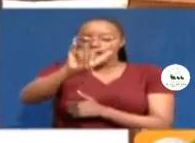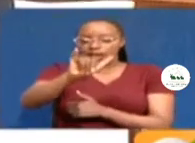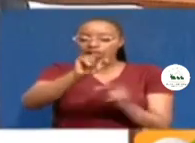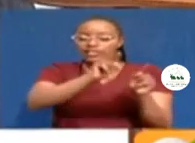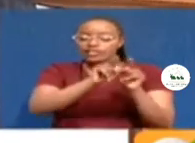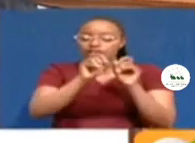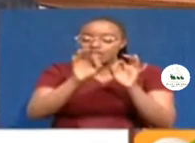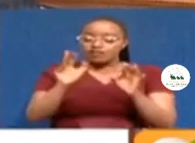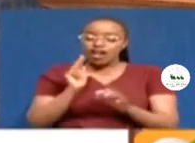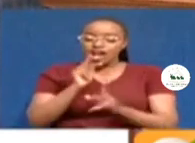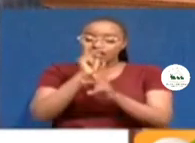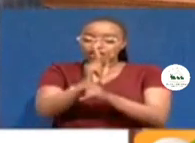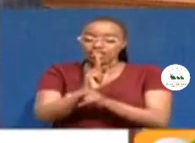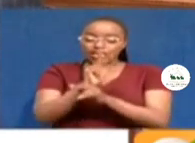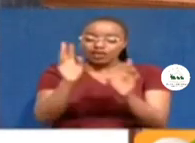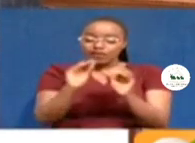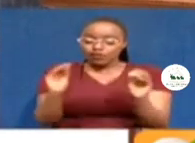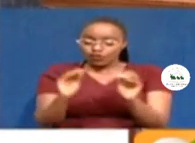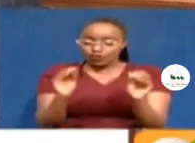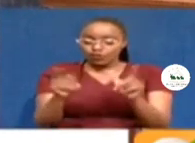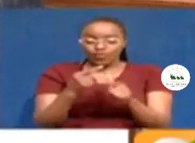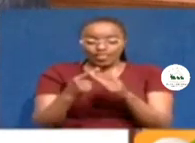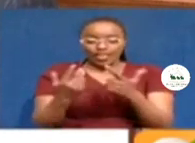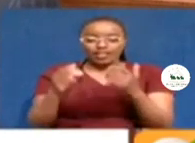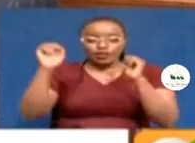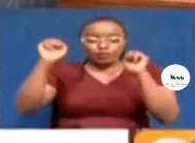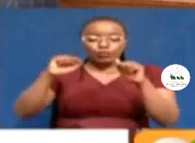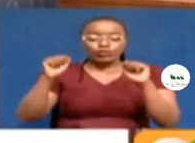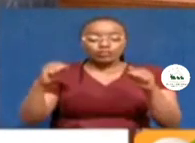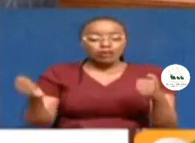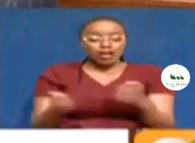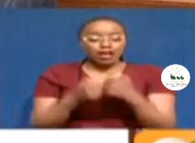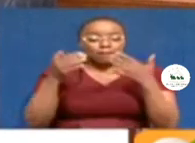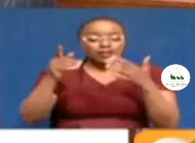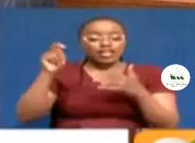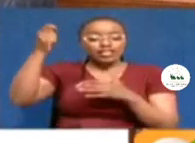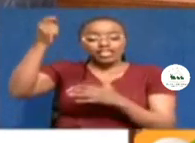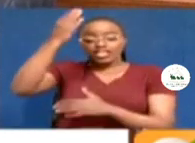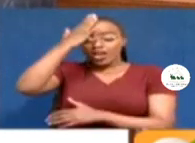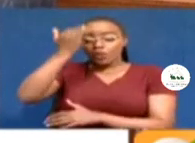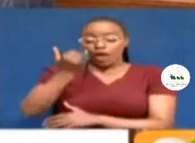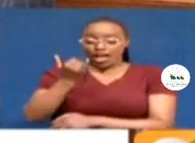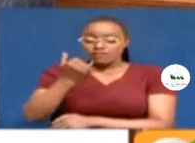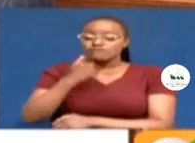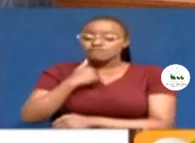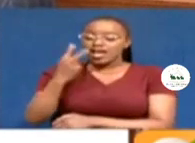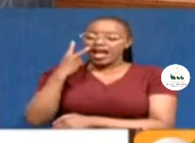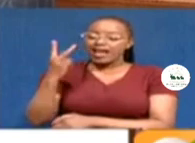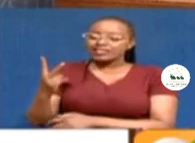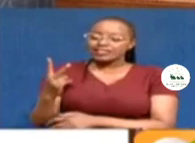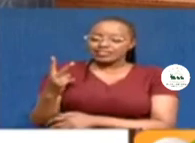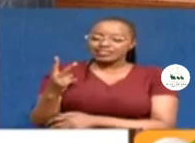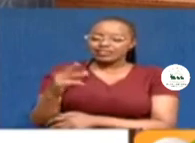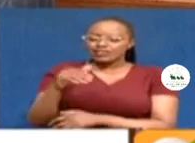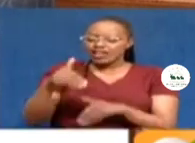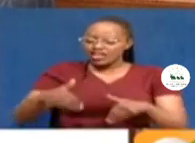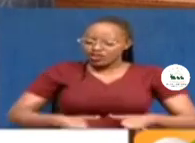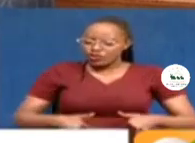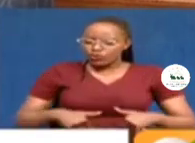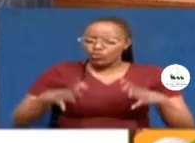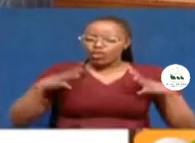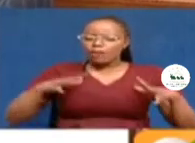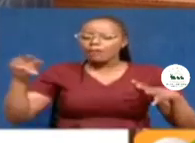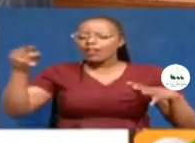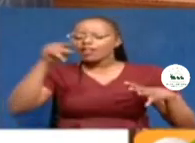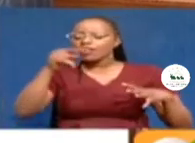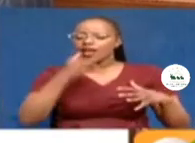and if we are not careful, it could very well happen, because I see enough young men and women out